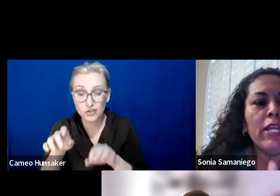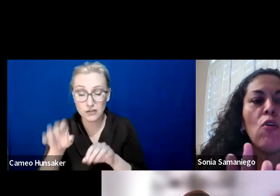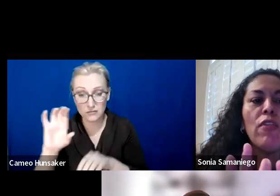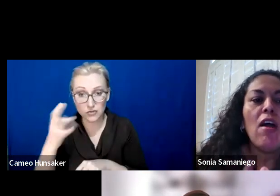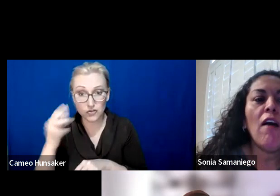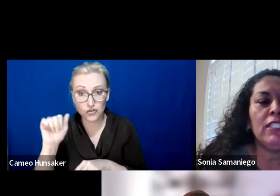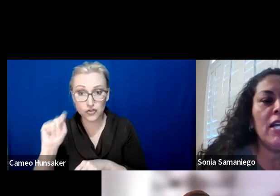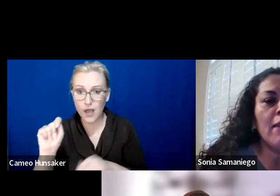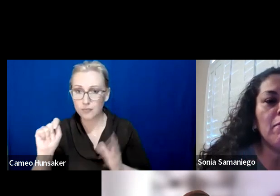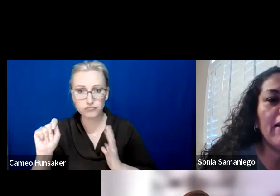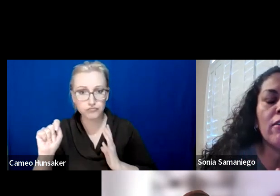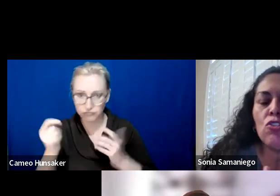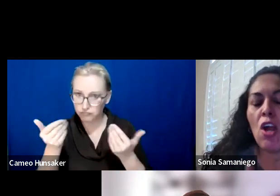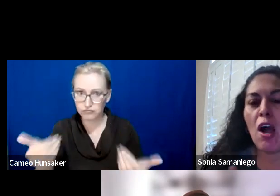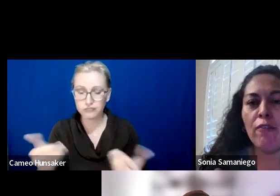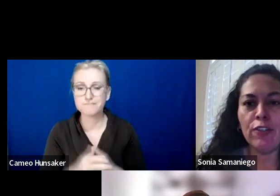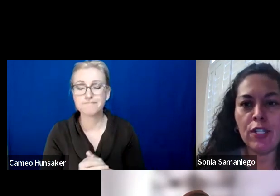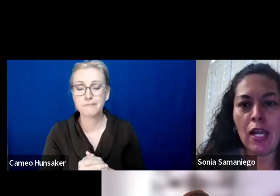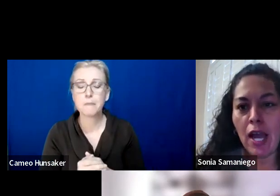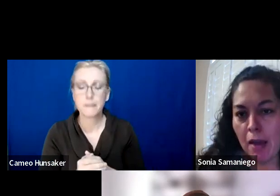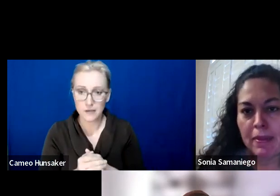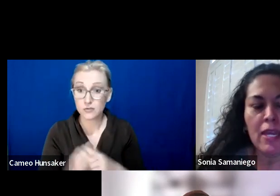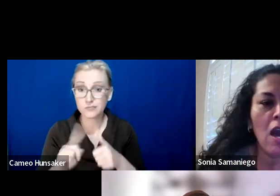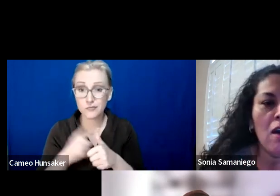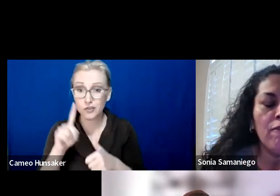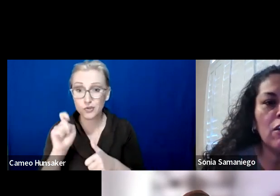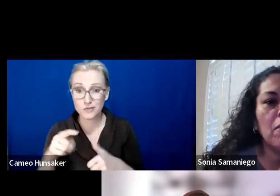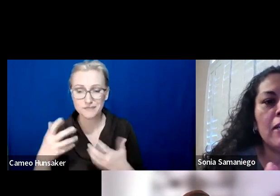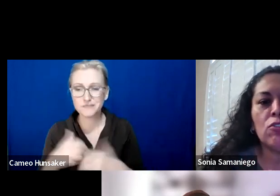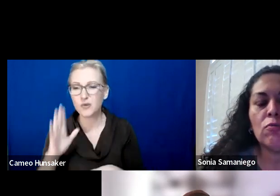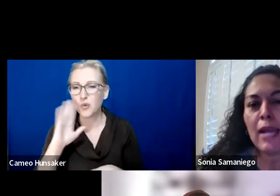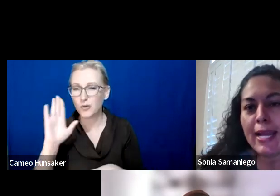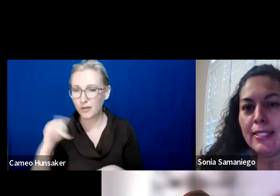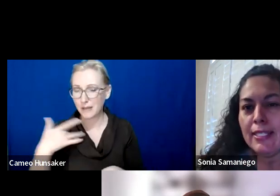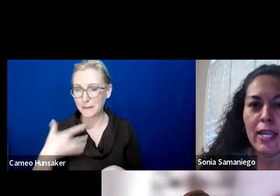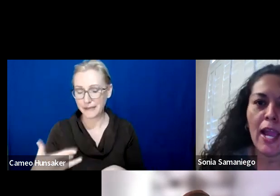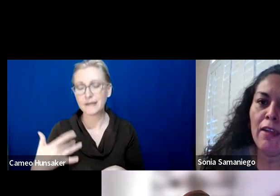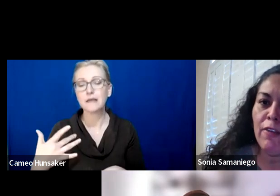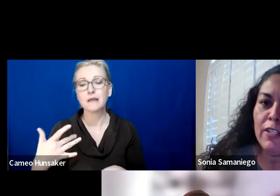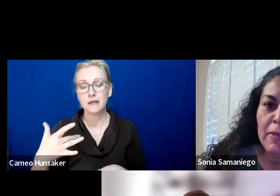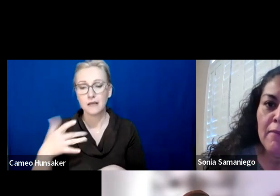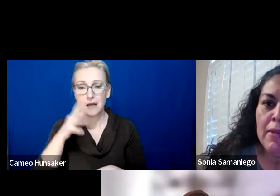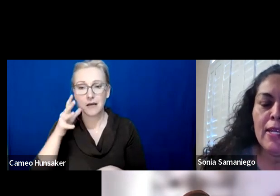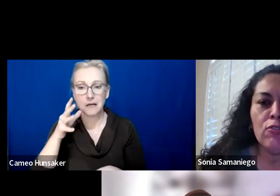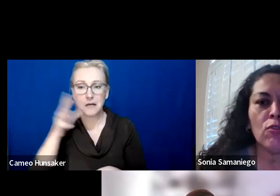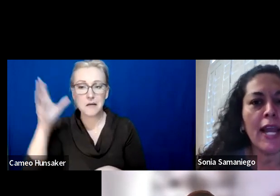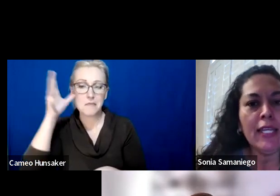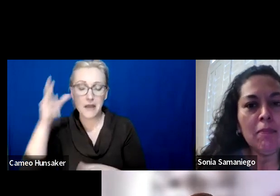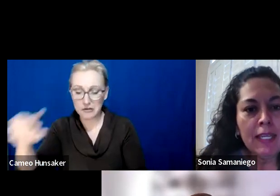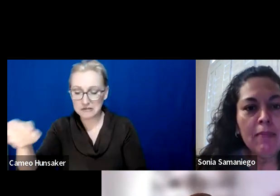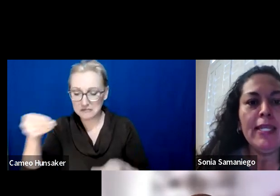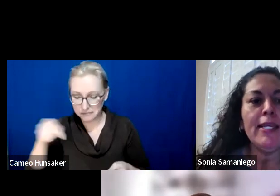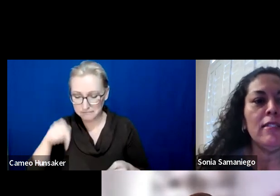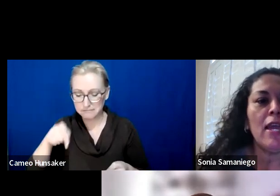So we know that oftentimes parents are offered a copy of their parental rights during IFSP meetings